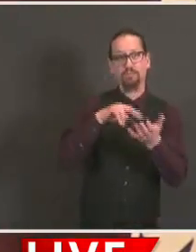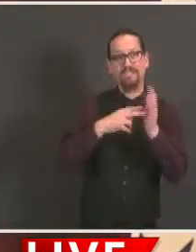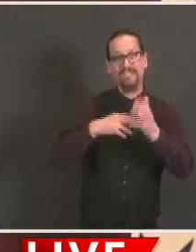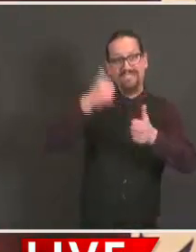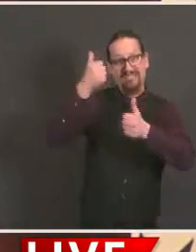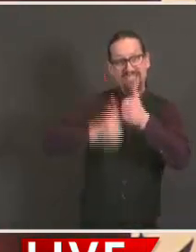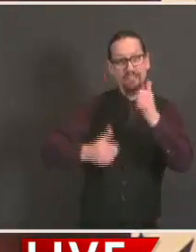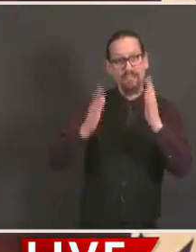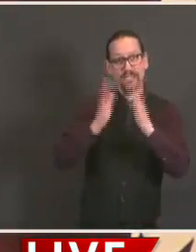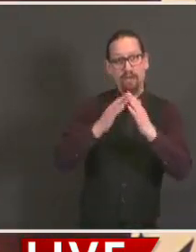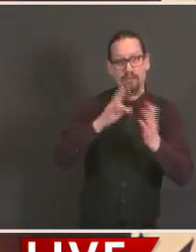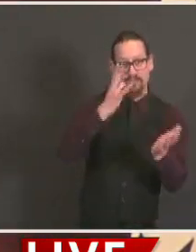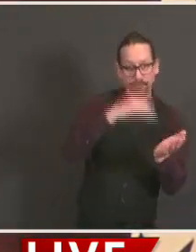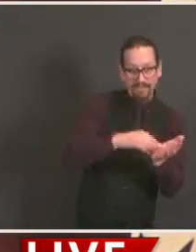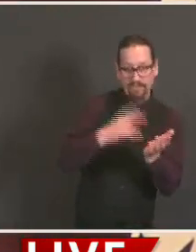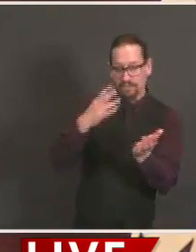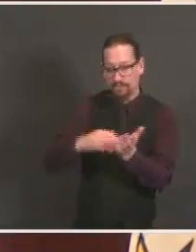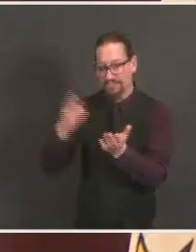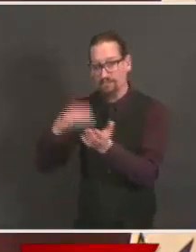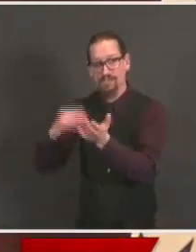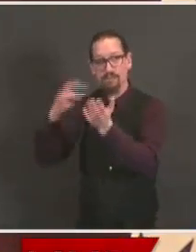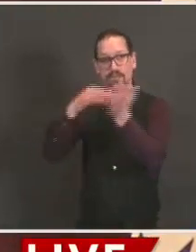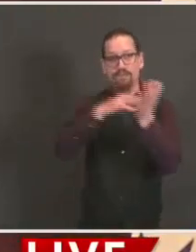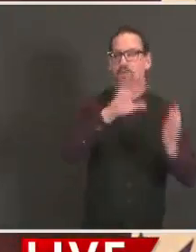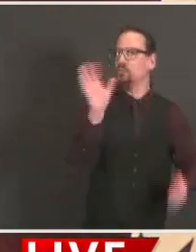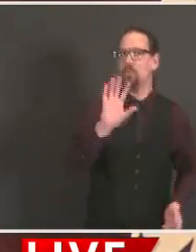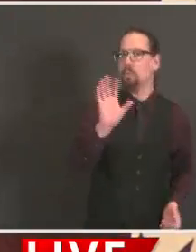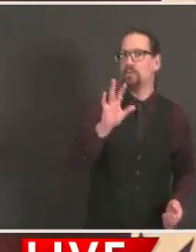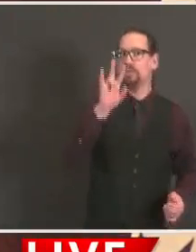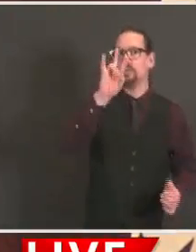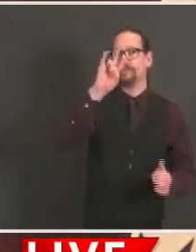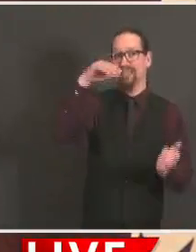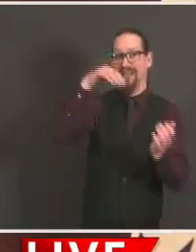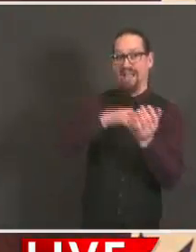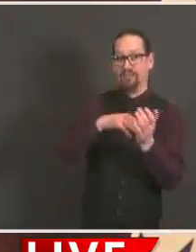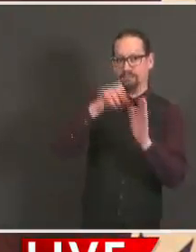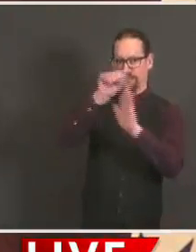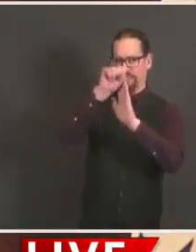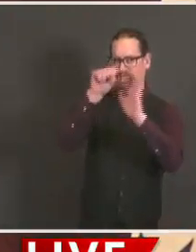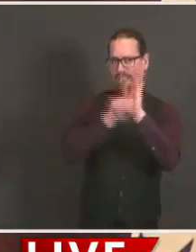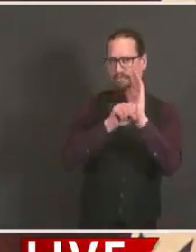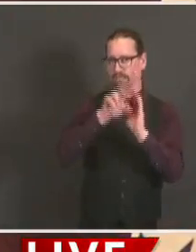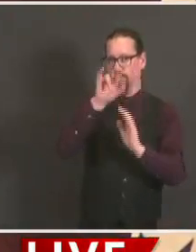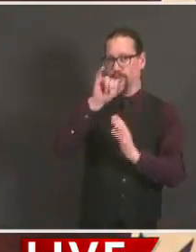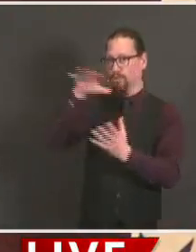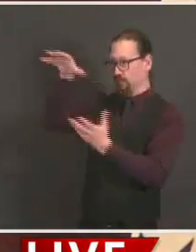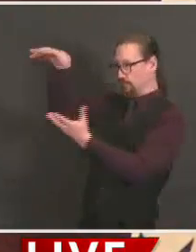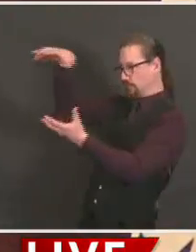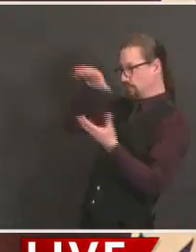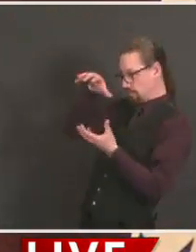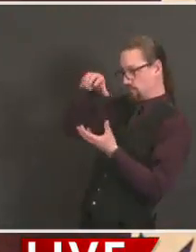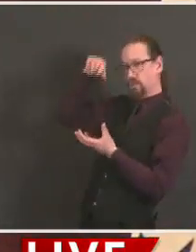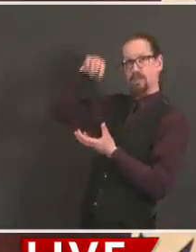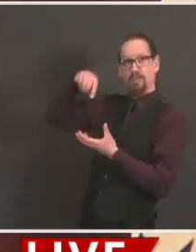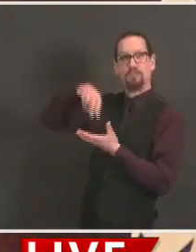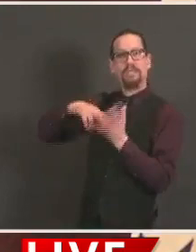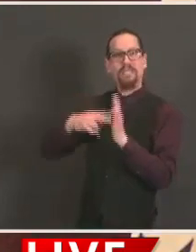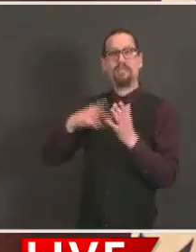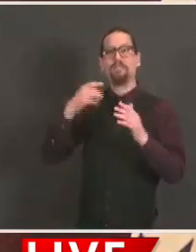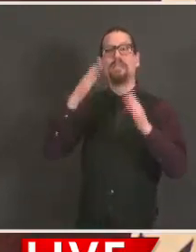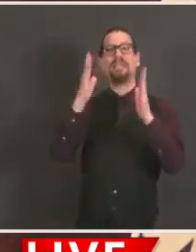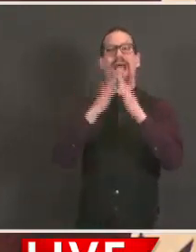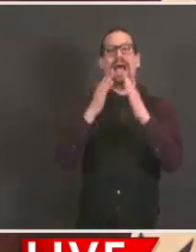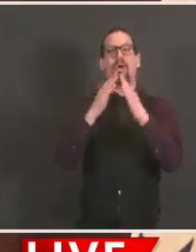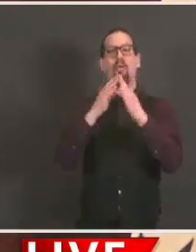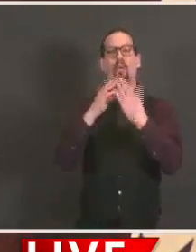this to emphasize that we are still only receiving a very limited supply of vaccine each week